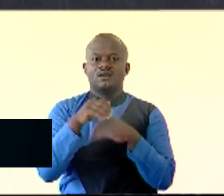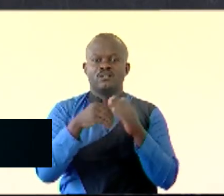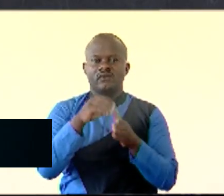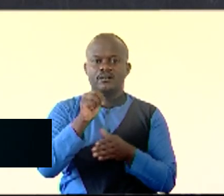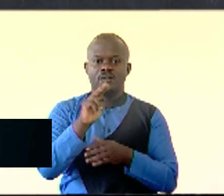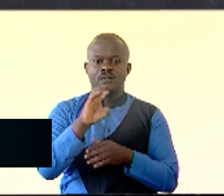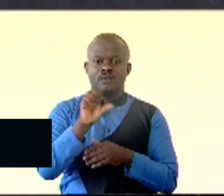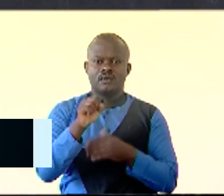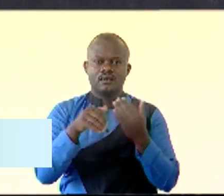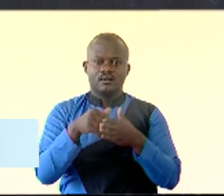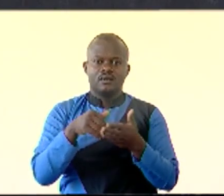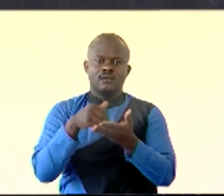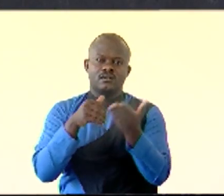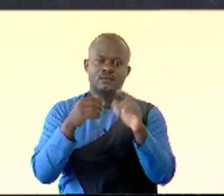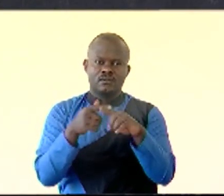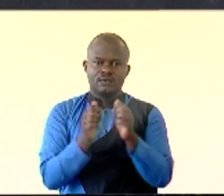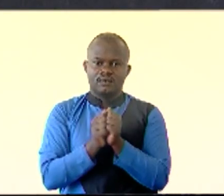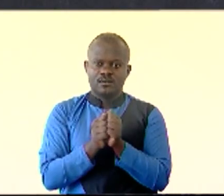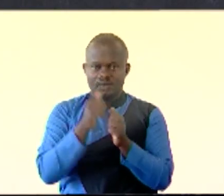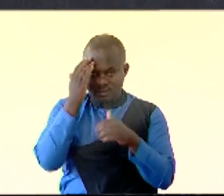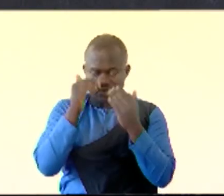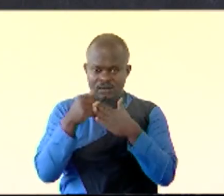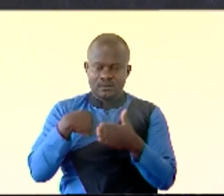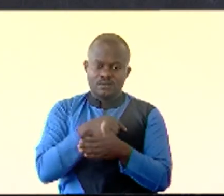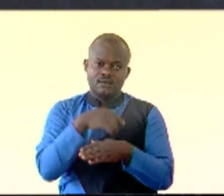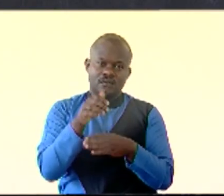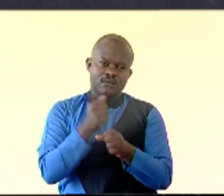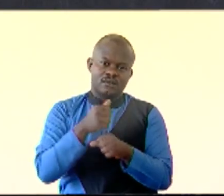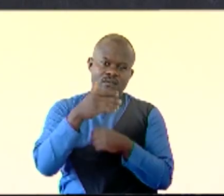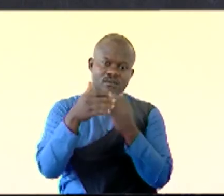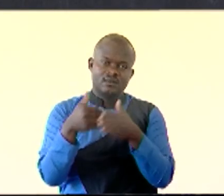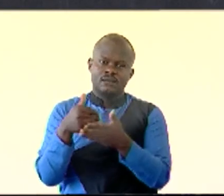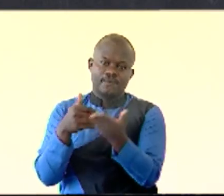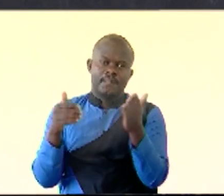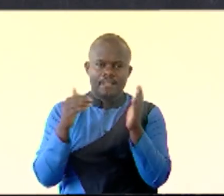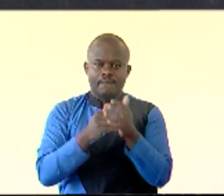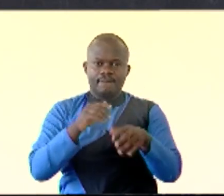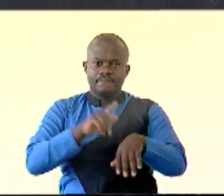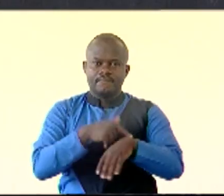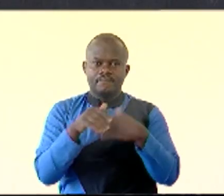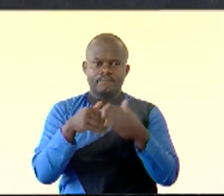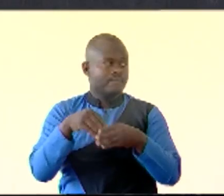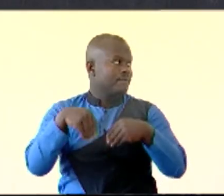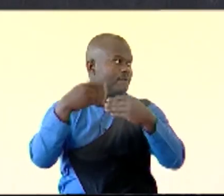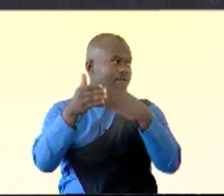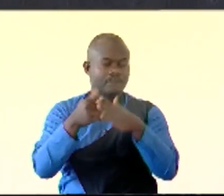producing goblet cells, because mucus is normally produced by the goblet cells, and once mucus is produced,